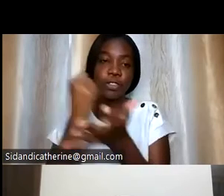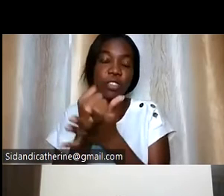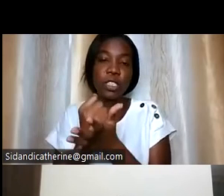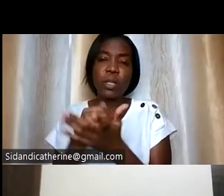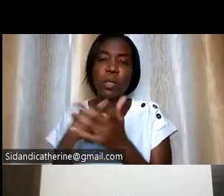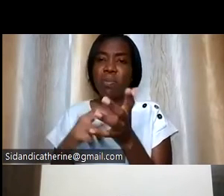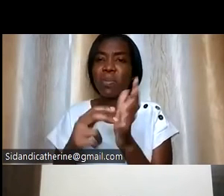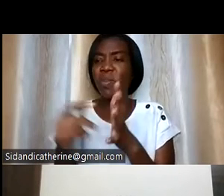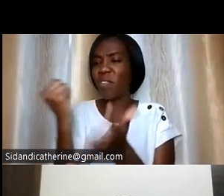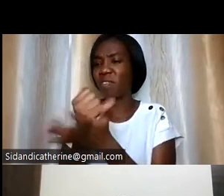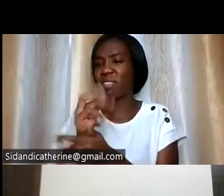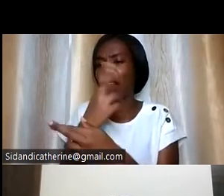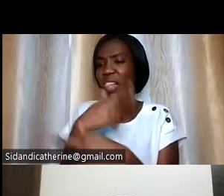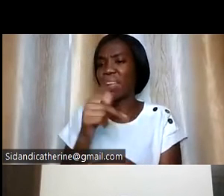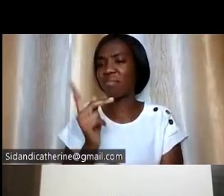with us.